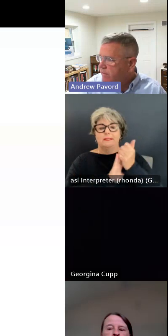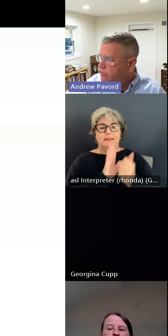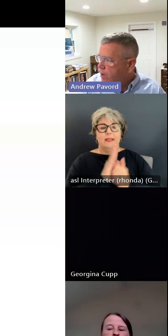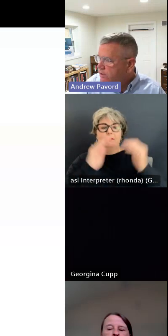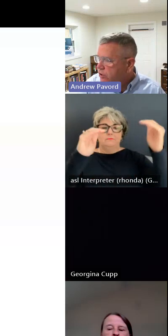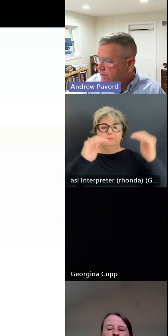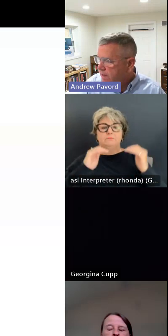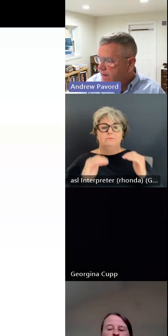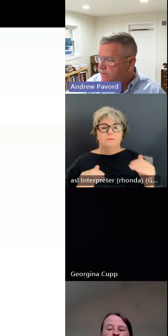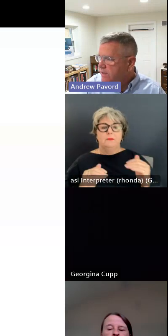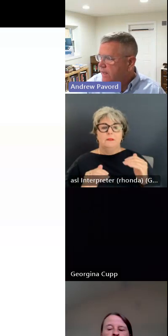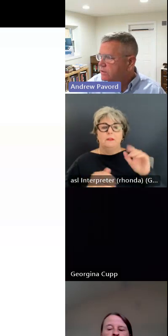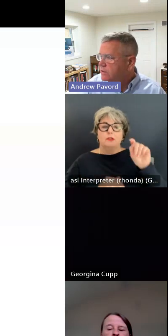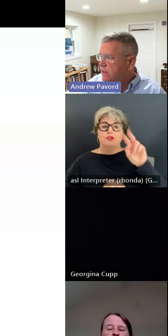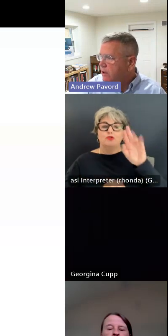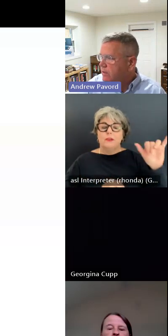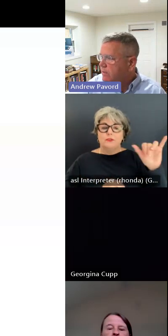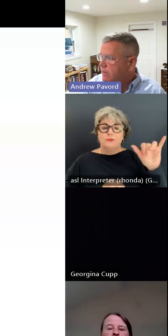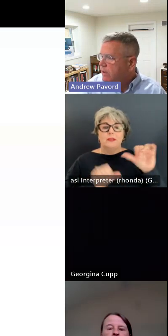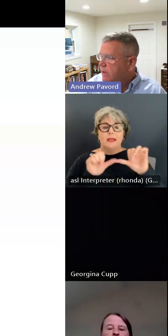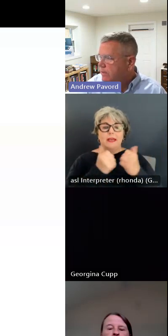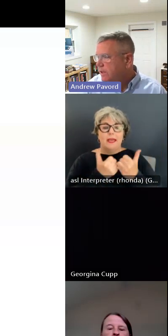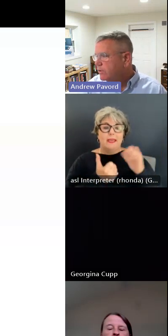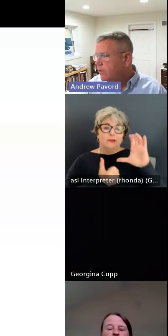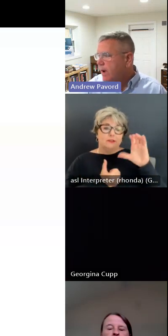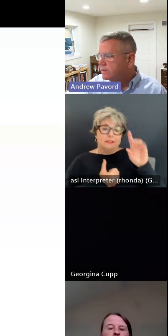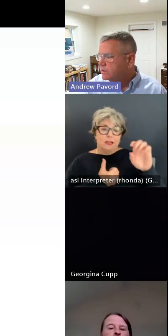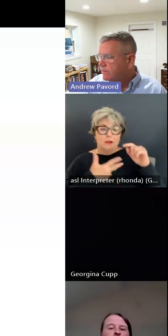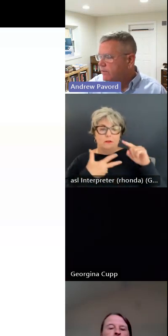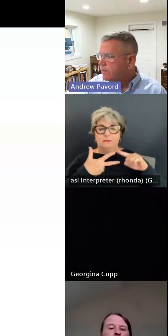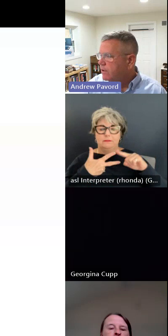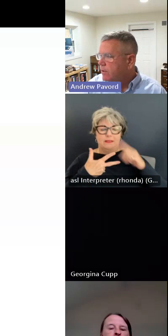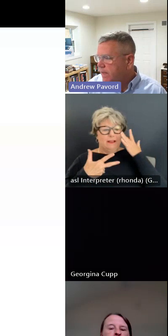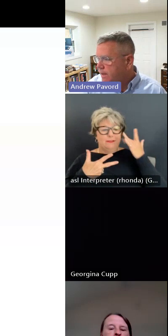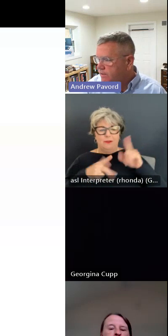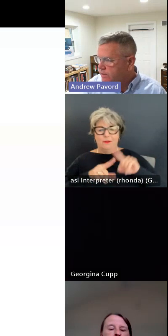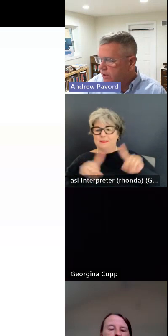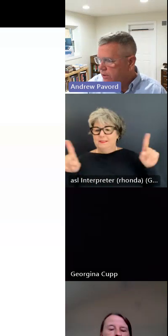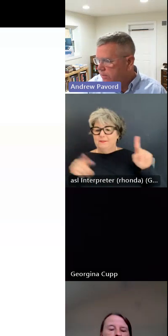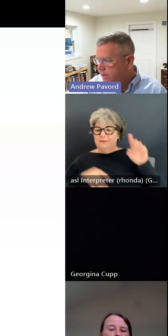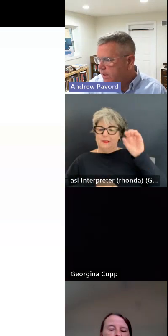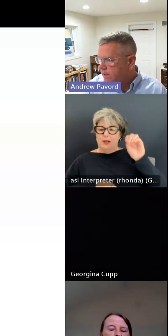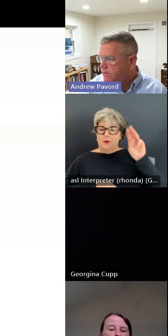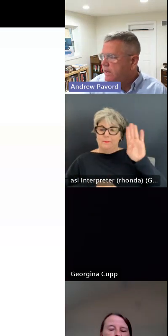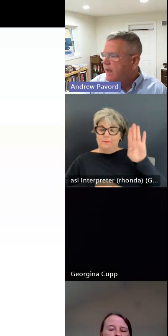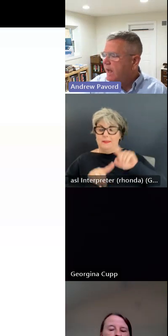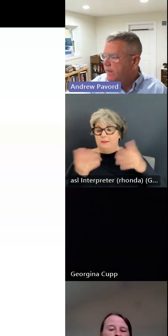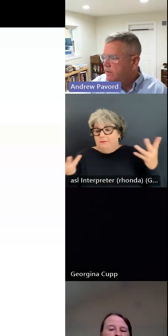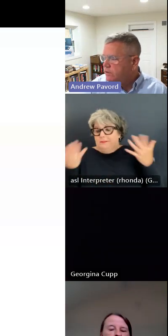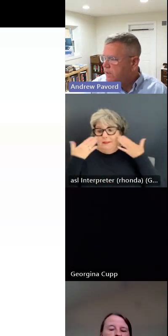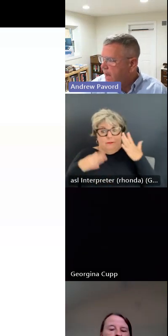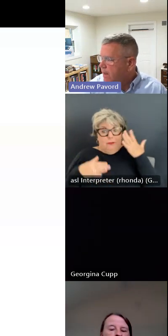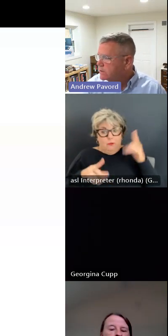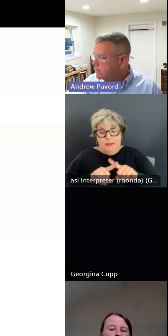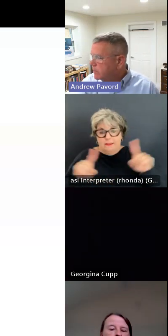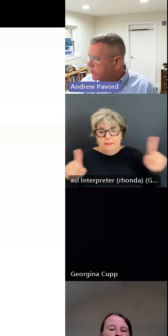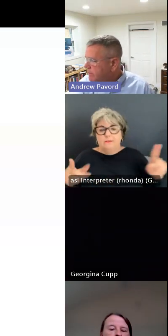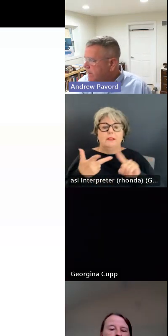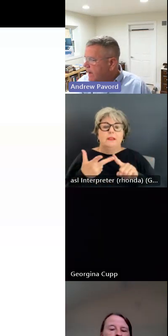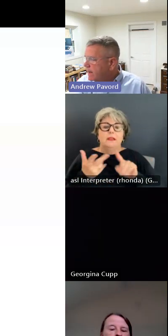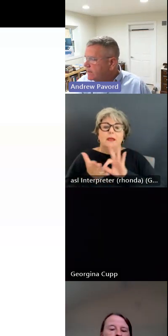down, Treasury then has an agency code, which I don't know why it's different than the OMB agency code, but it is. And then there's the